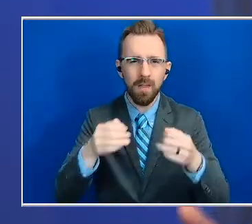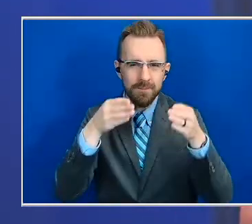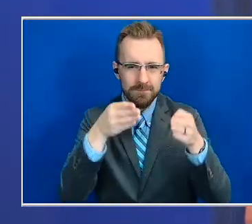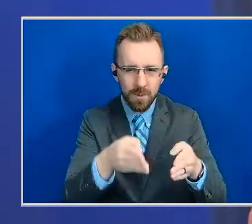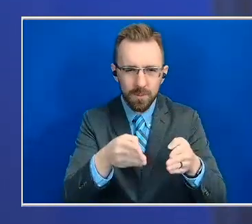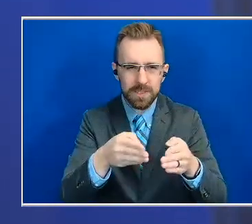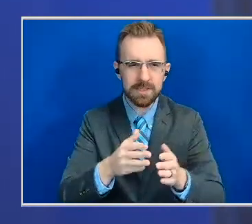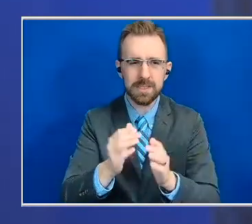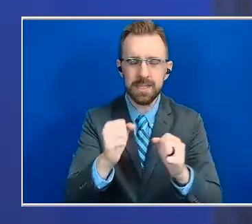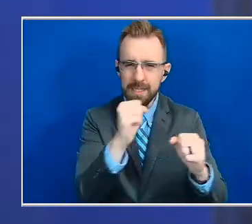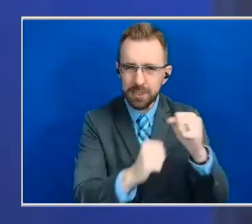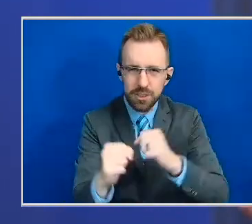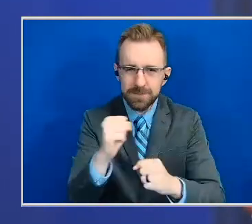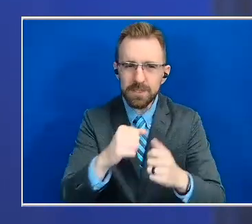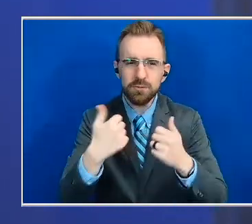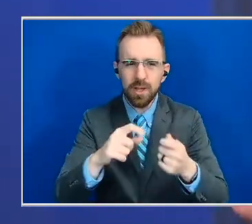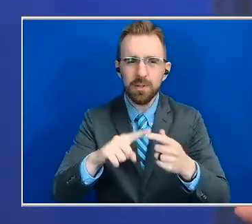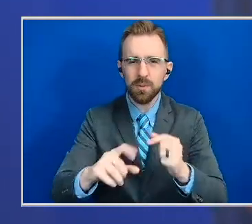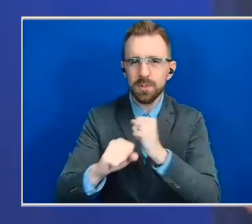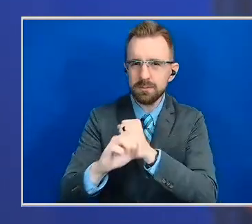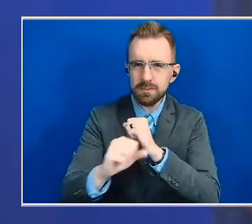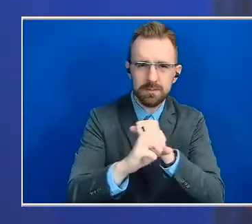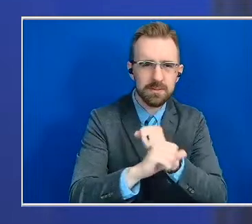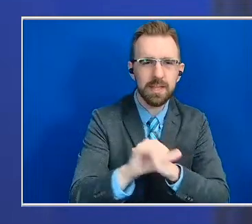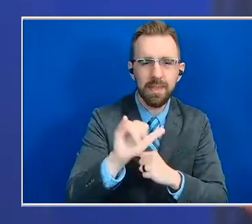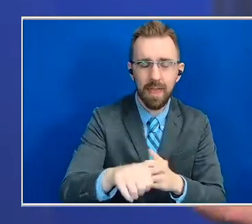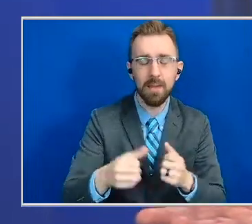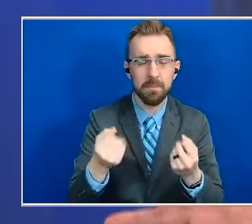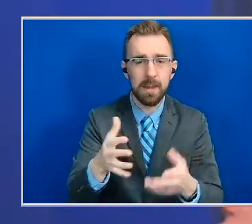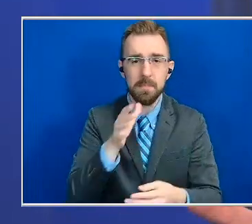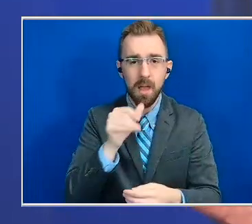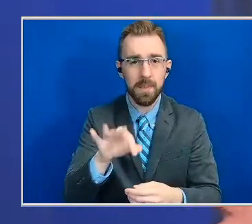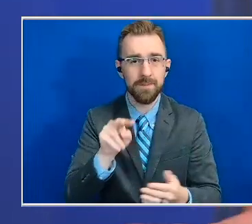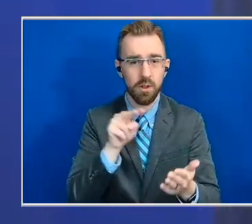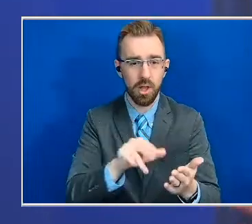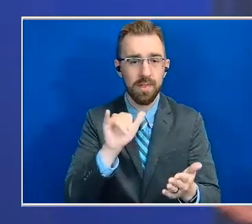at promoting this. So a lot of moms, if you look at that, they